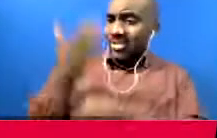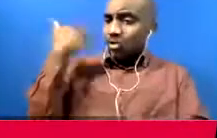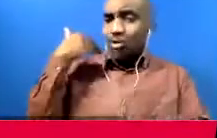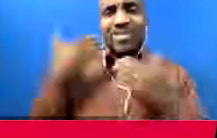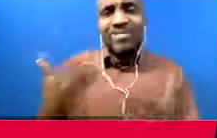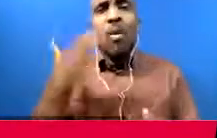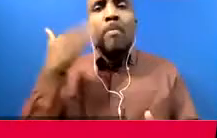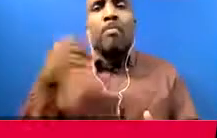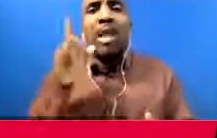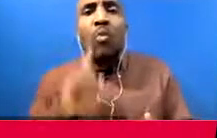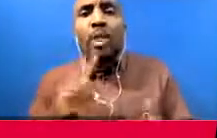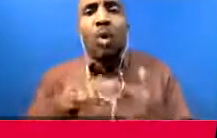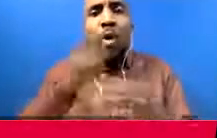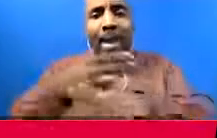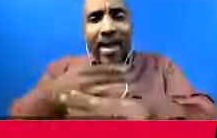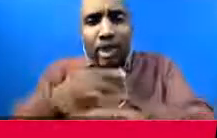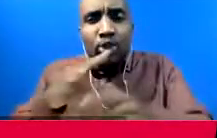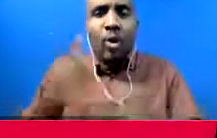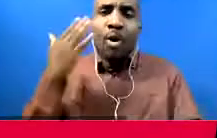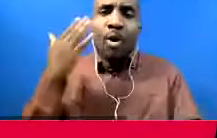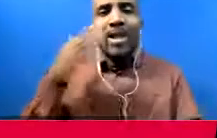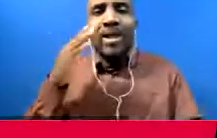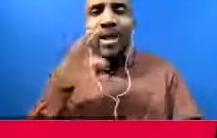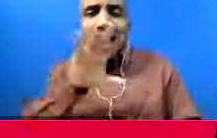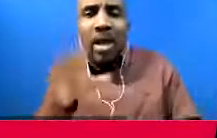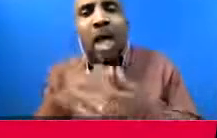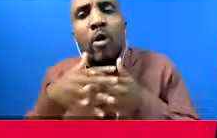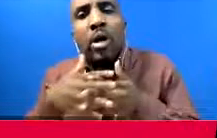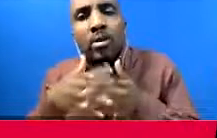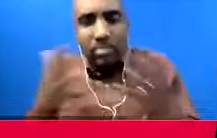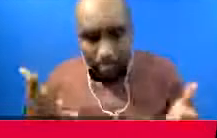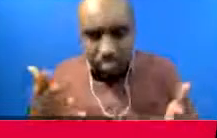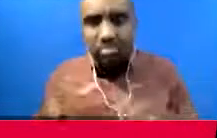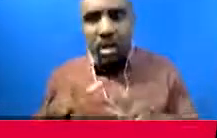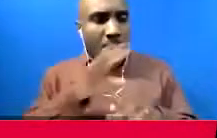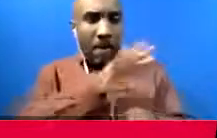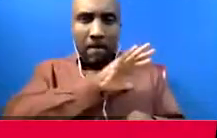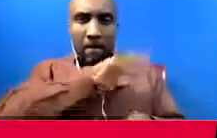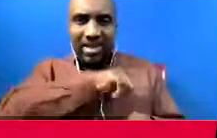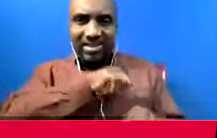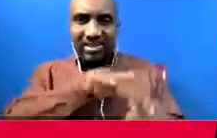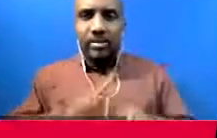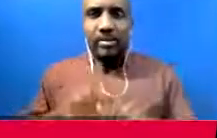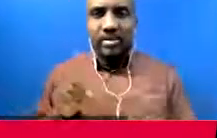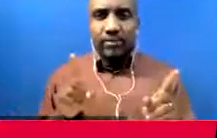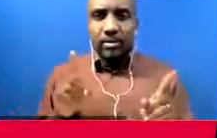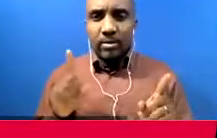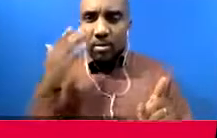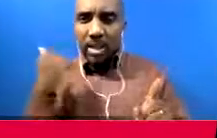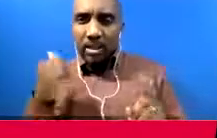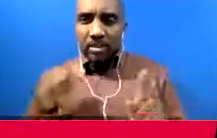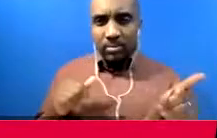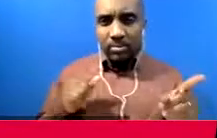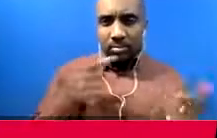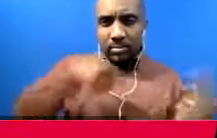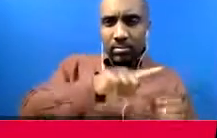as a Black woman or as a Haitian or as a Black American, differ to the oppression that Palestinians face, I can still recognize that